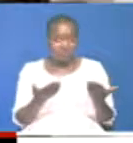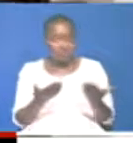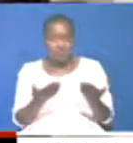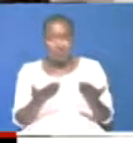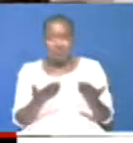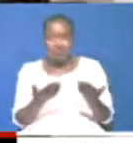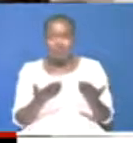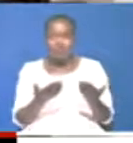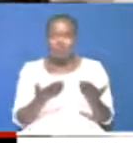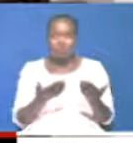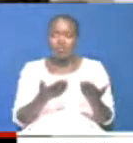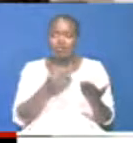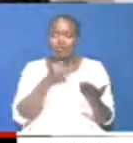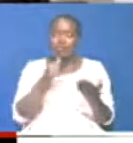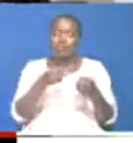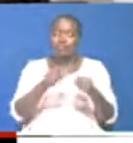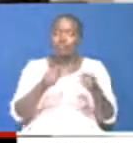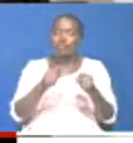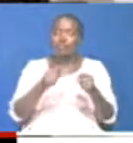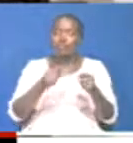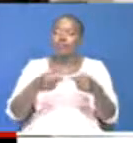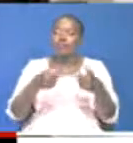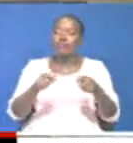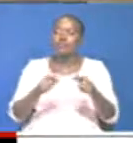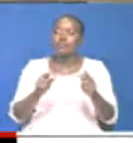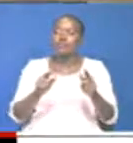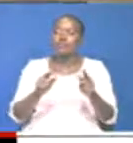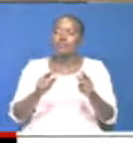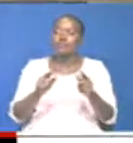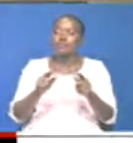not a motorcyclist. I'm a biker.